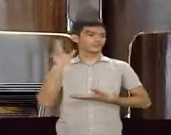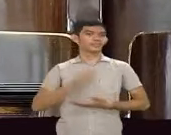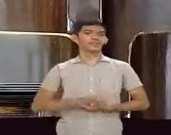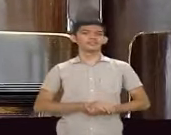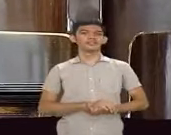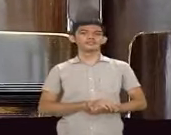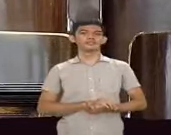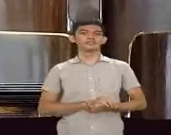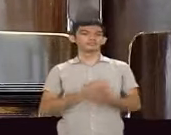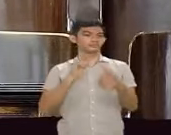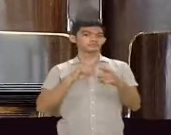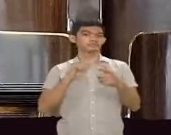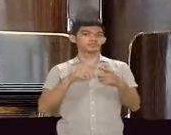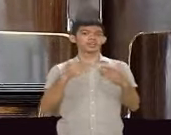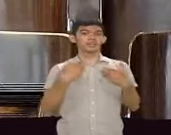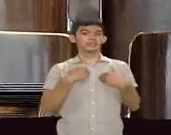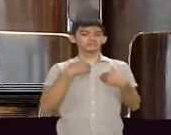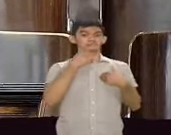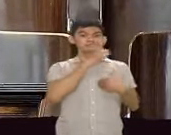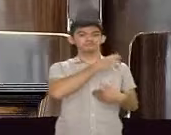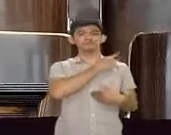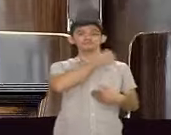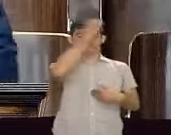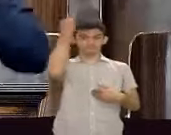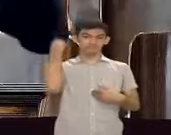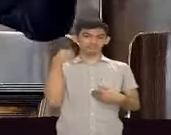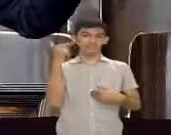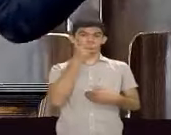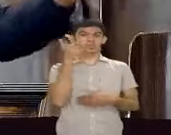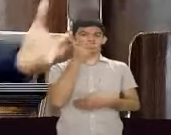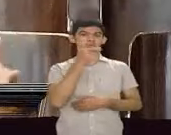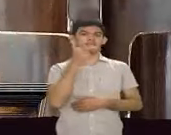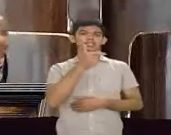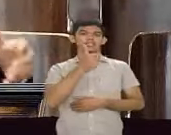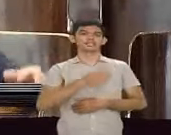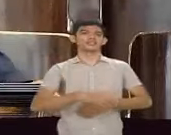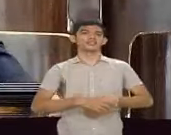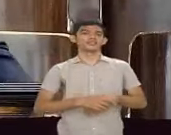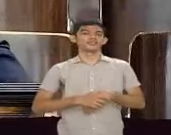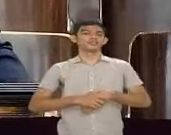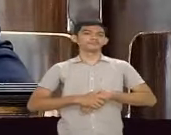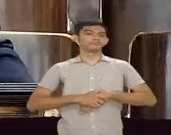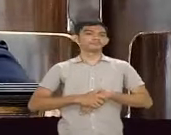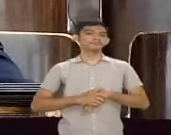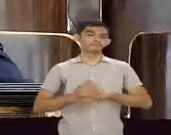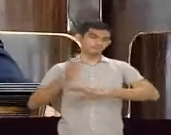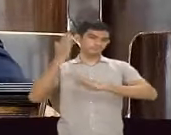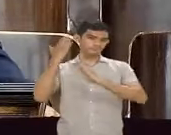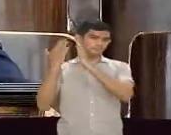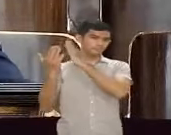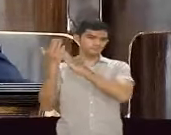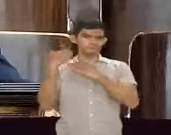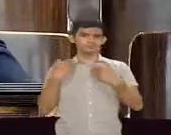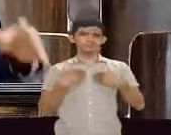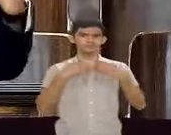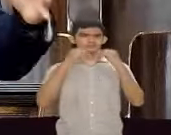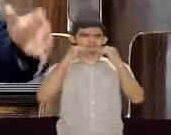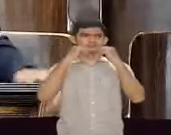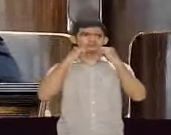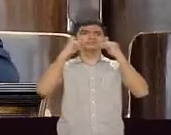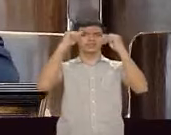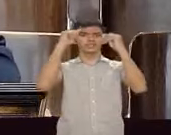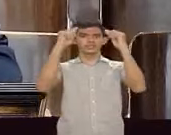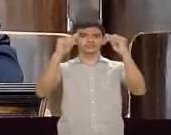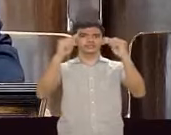si Mary of Guadalupe. And I think a few years ago, there was a declaration here in Cebu, it was in